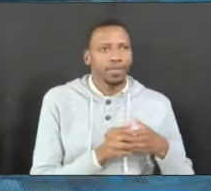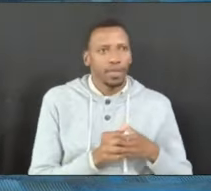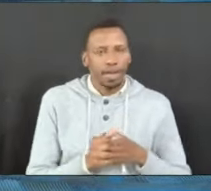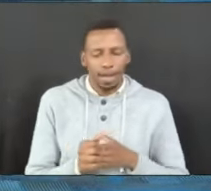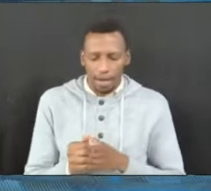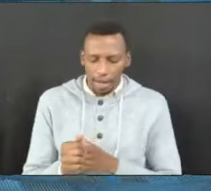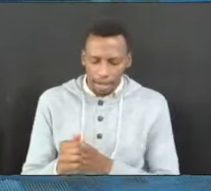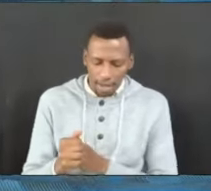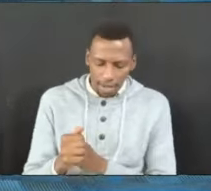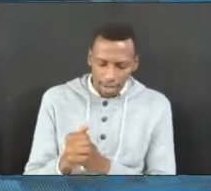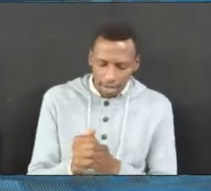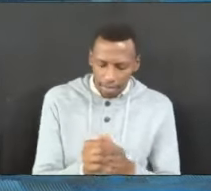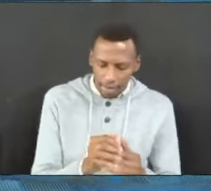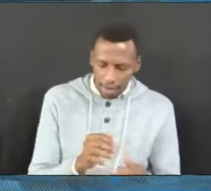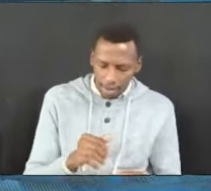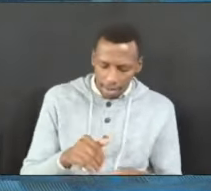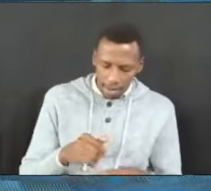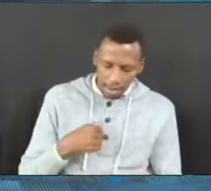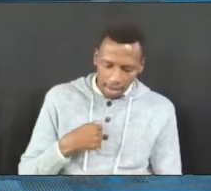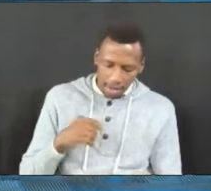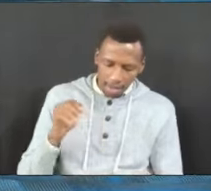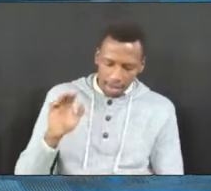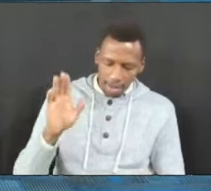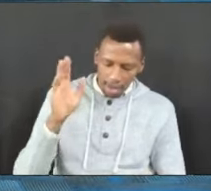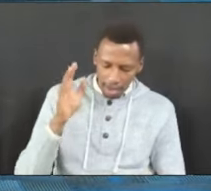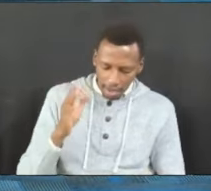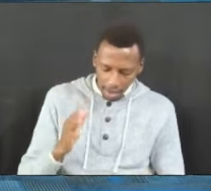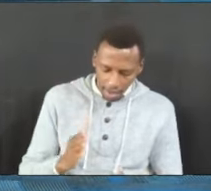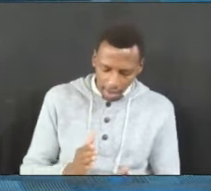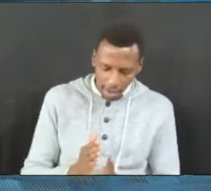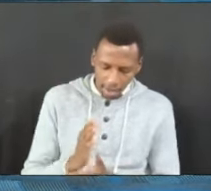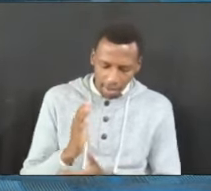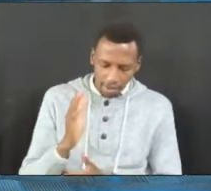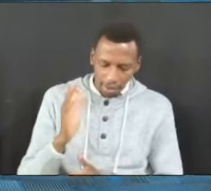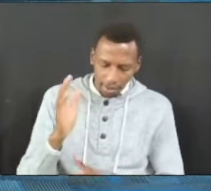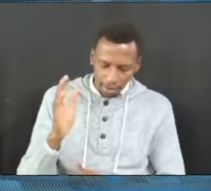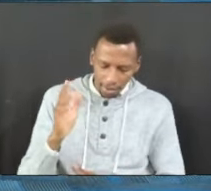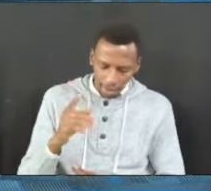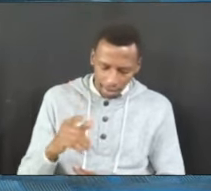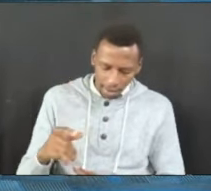Lord. Lead me in thy